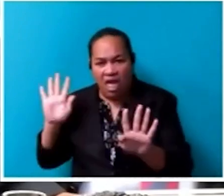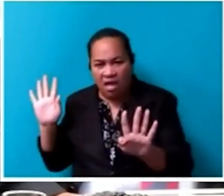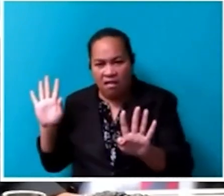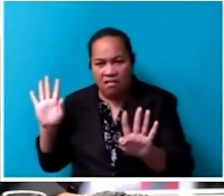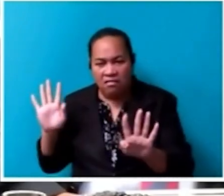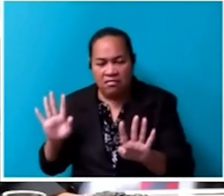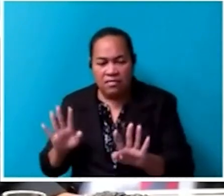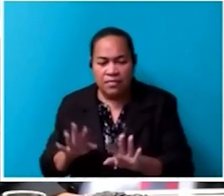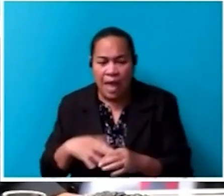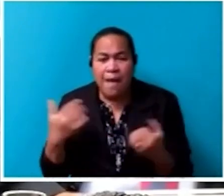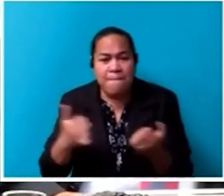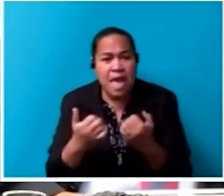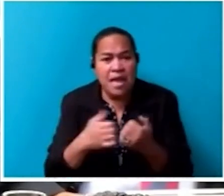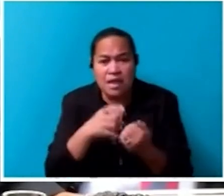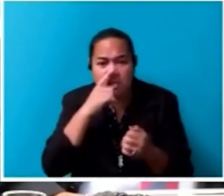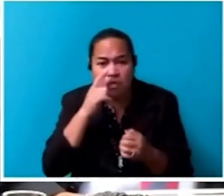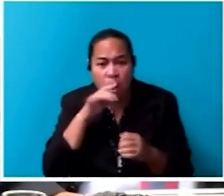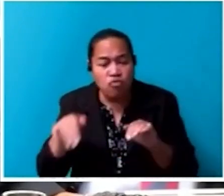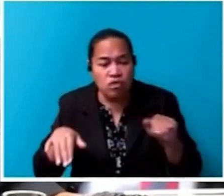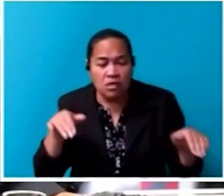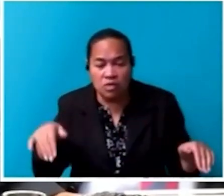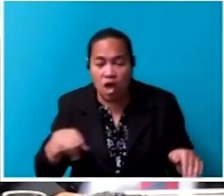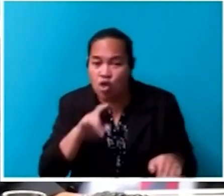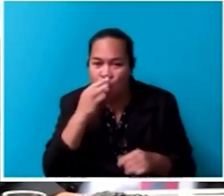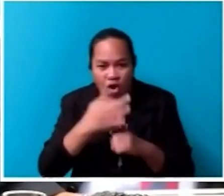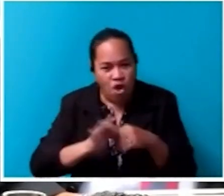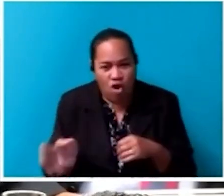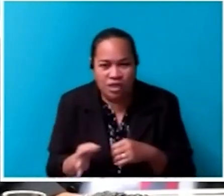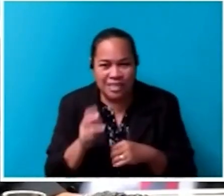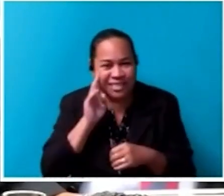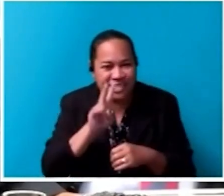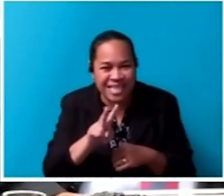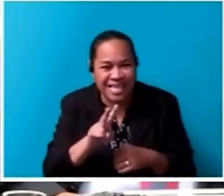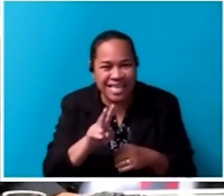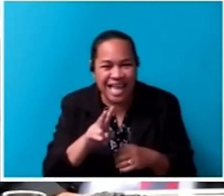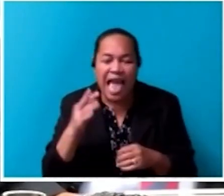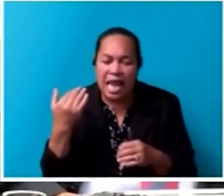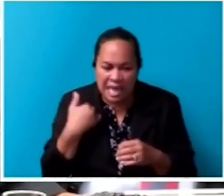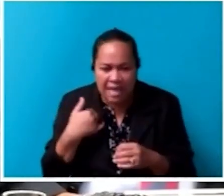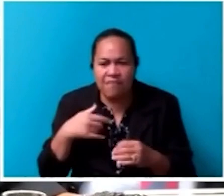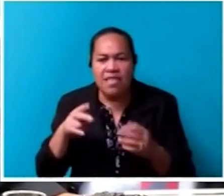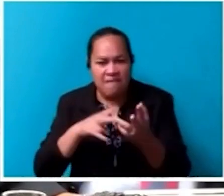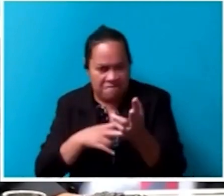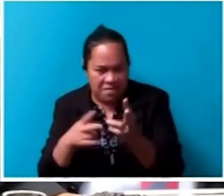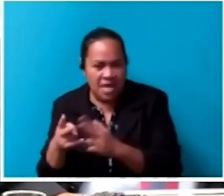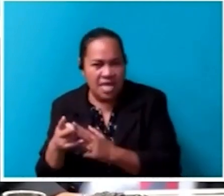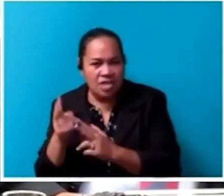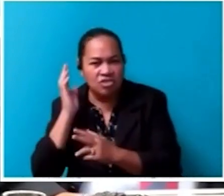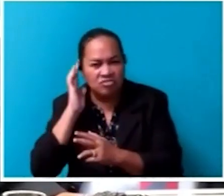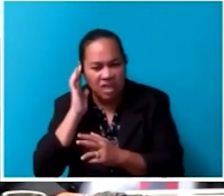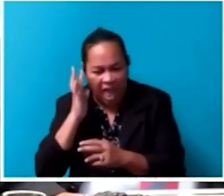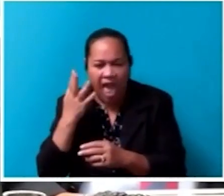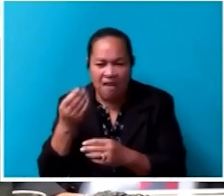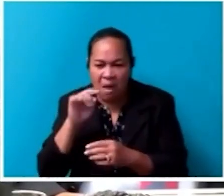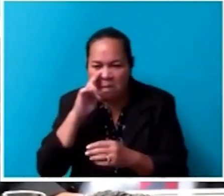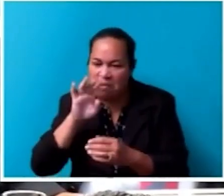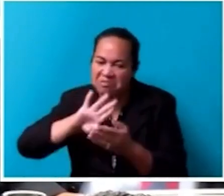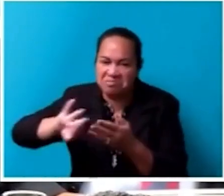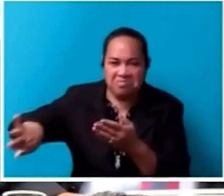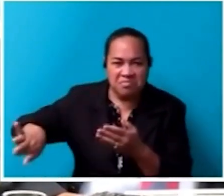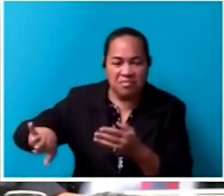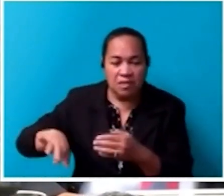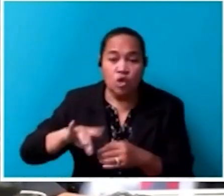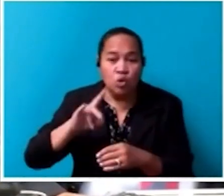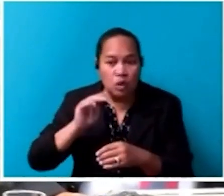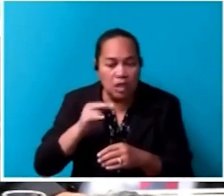many also homeless that are in the settlements that you will not see in the towns. Settlements in the villages, the people that are left to the side, we need to